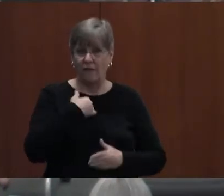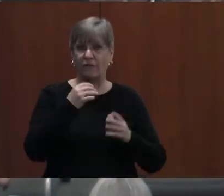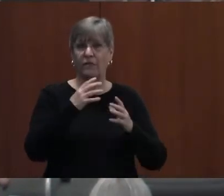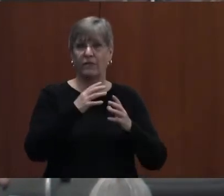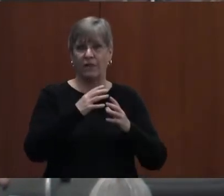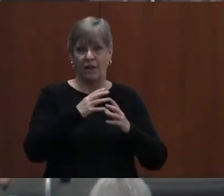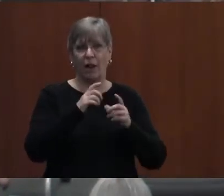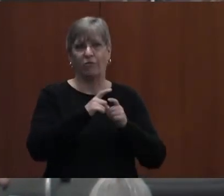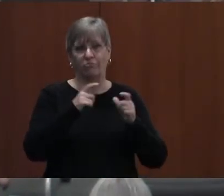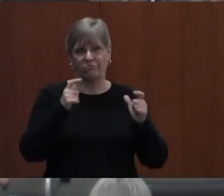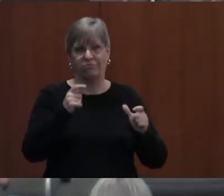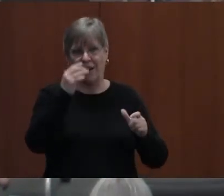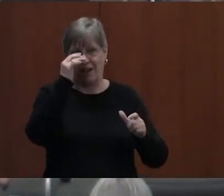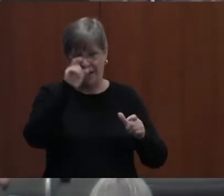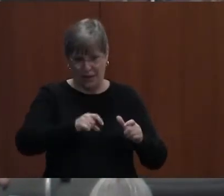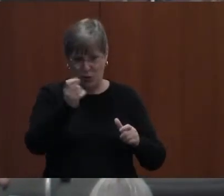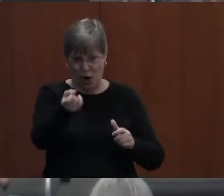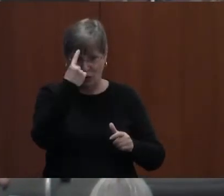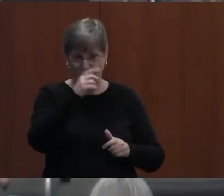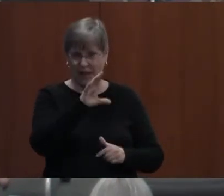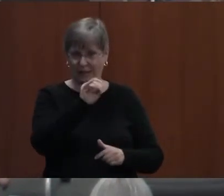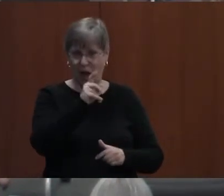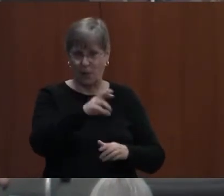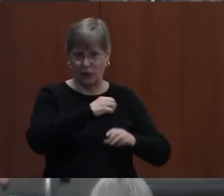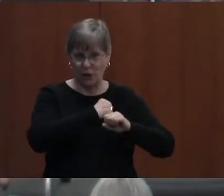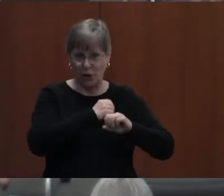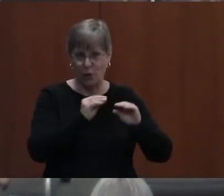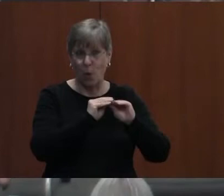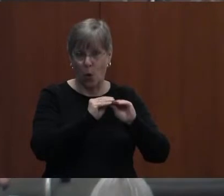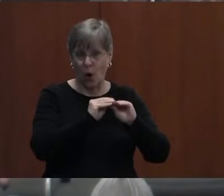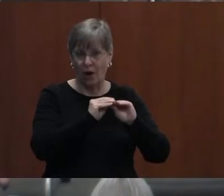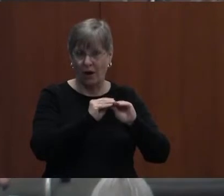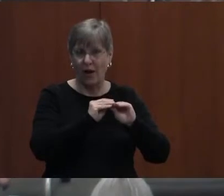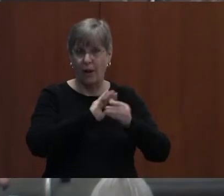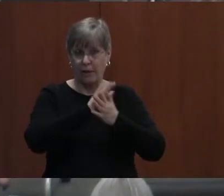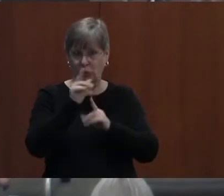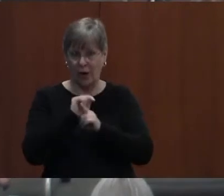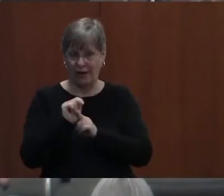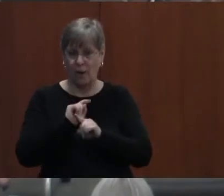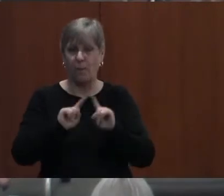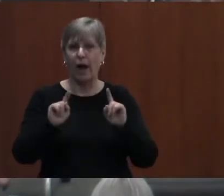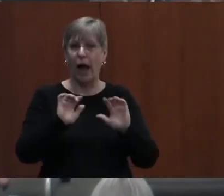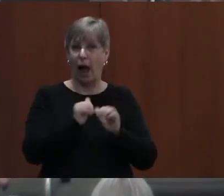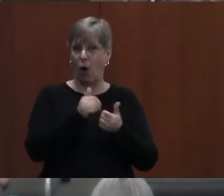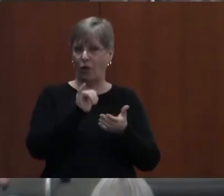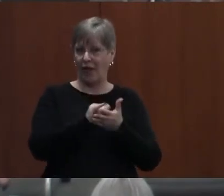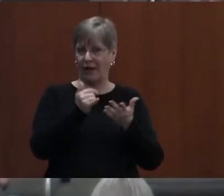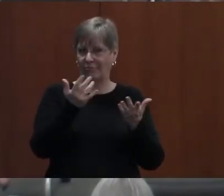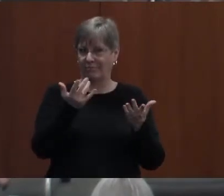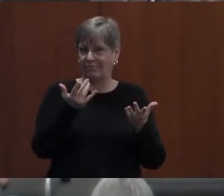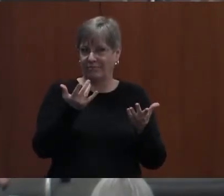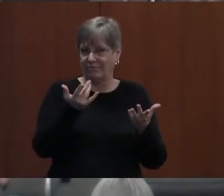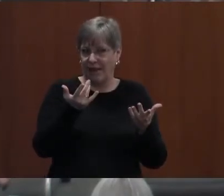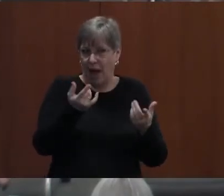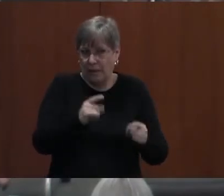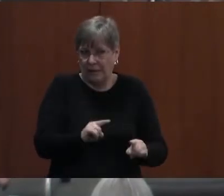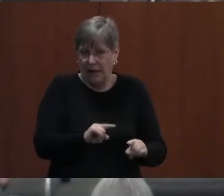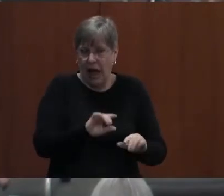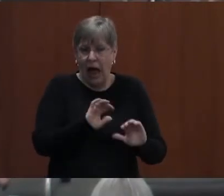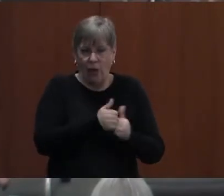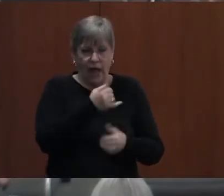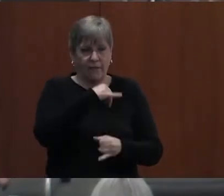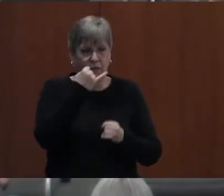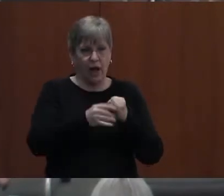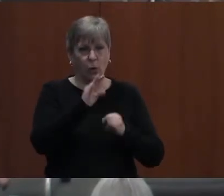to understand cybersecurity more and to be trained, but how that is going to be, how that final bill